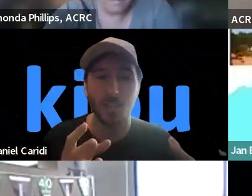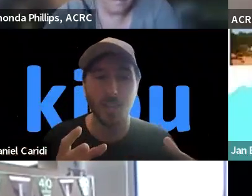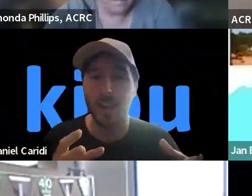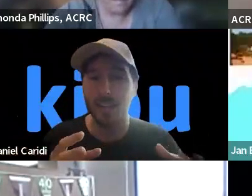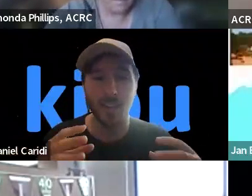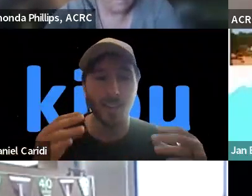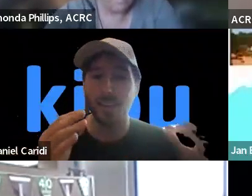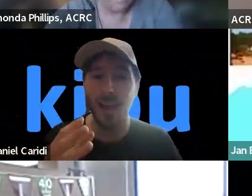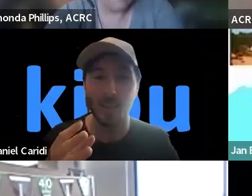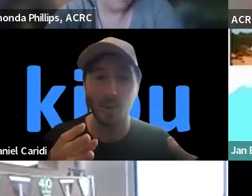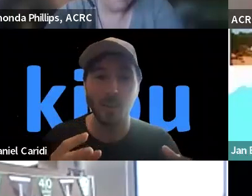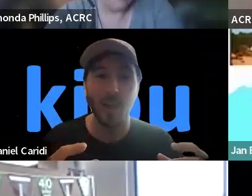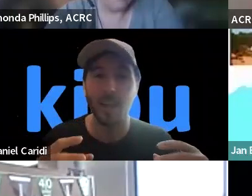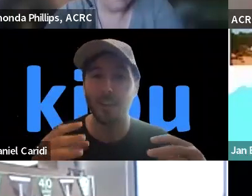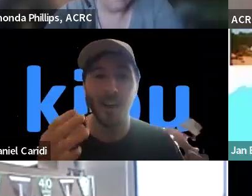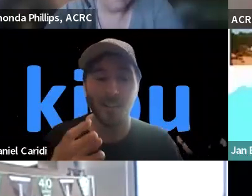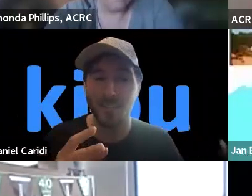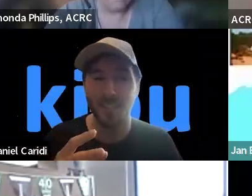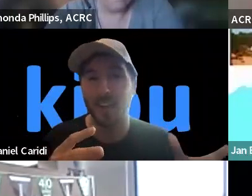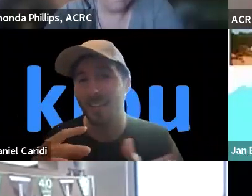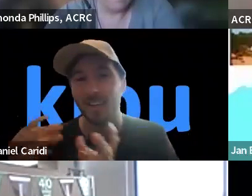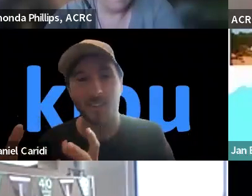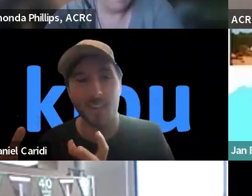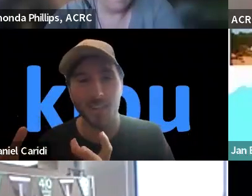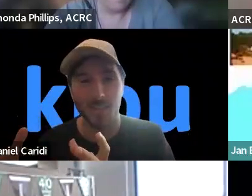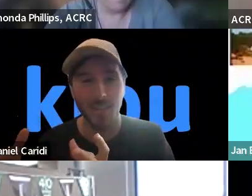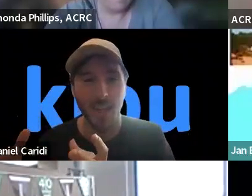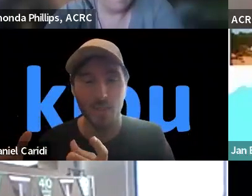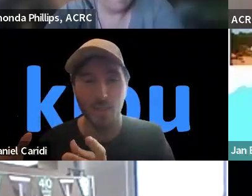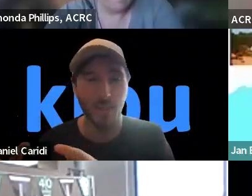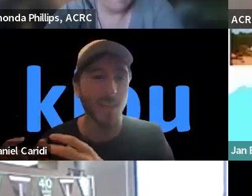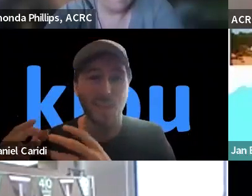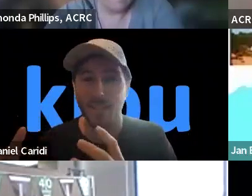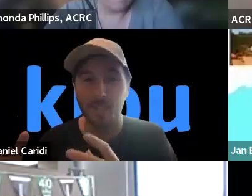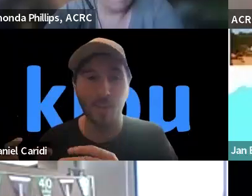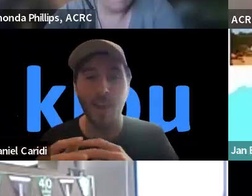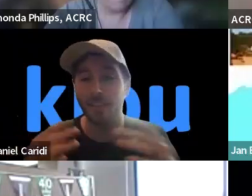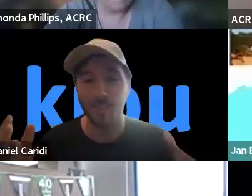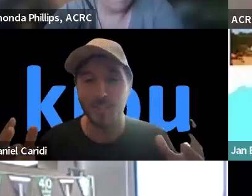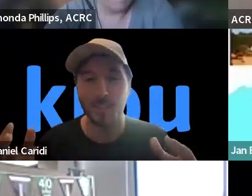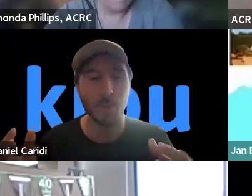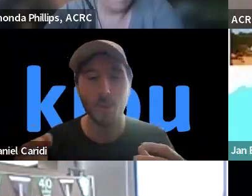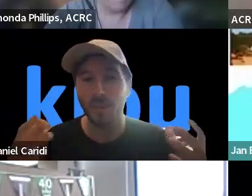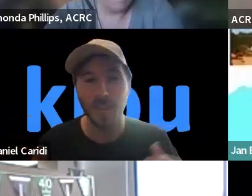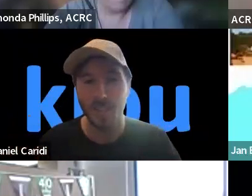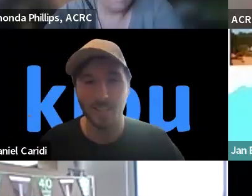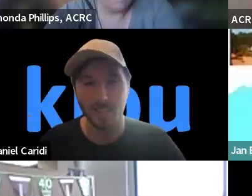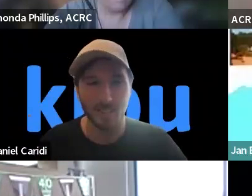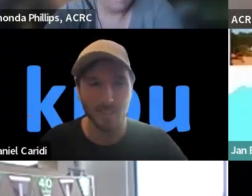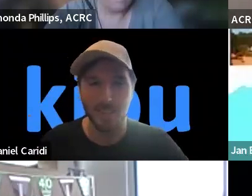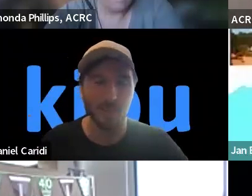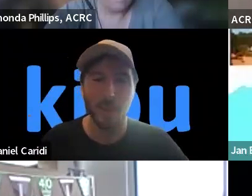just interested in the content, that's totally fine. If you're not interested in the content, you're interested in the admin tooling, that's totally fine. If you're interested in both,